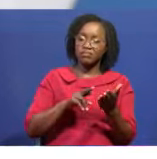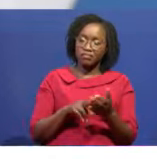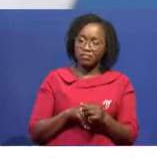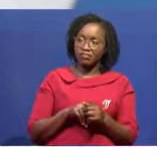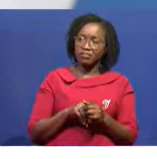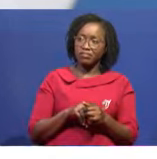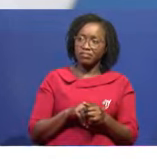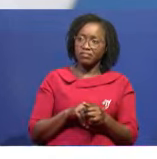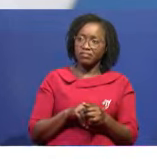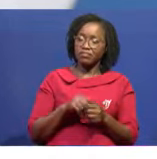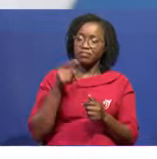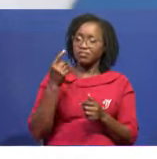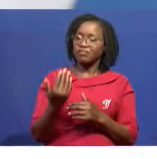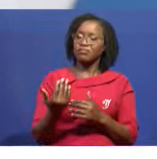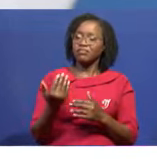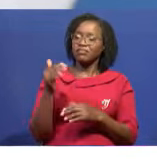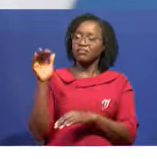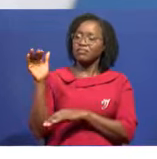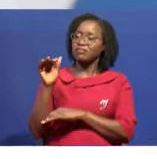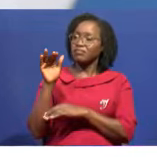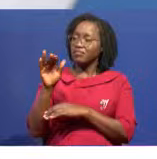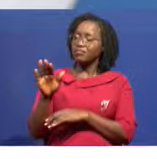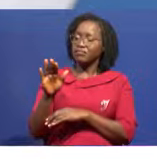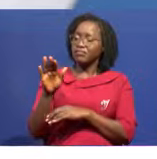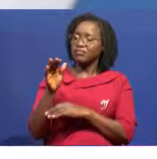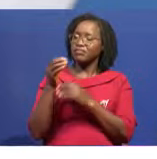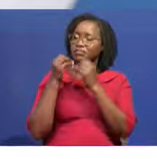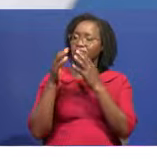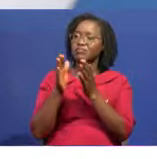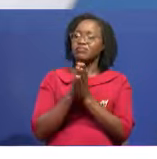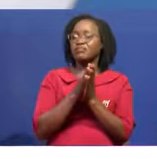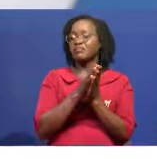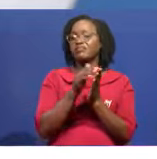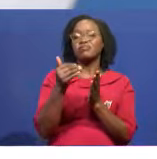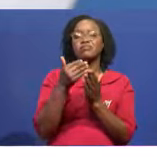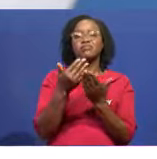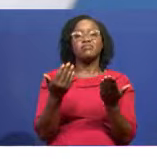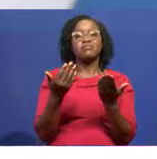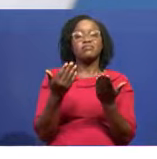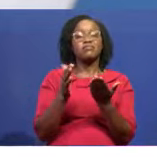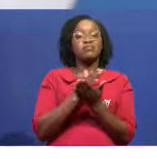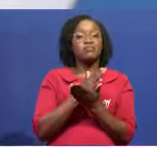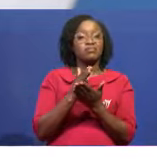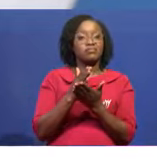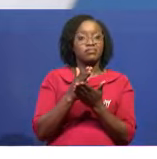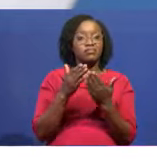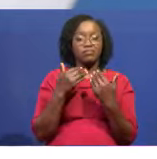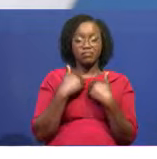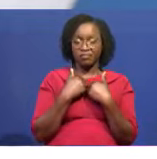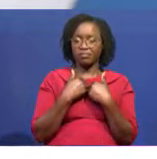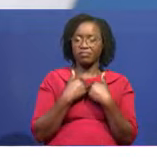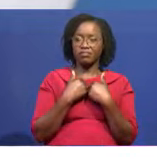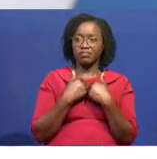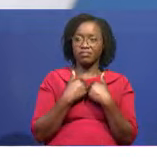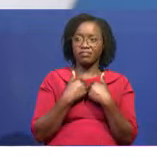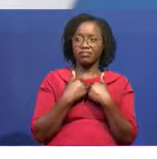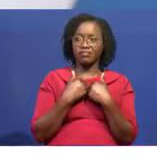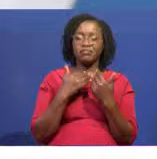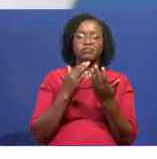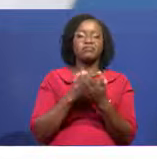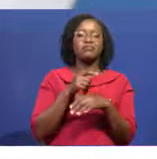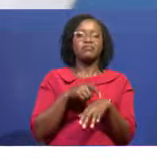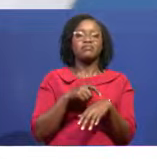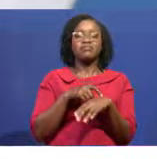because it's one thing to request for information and then it's another to have that information availed to you. So we have noted in some instances